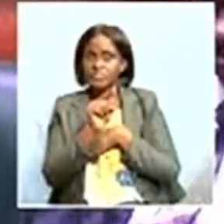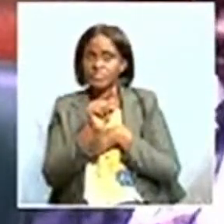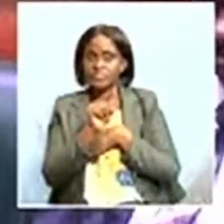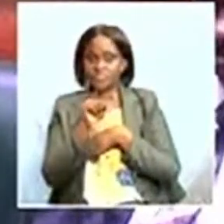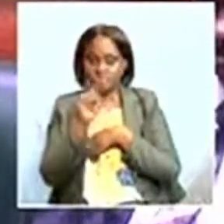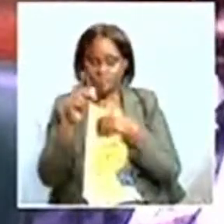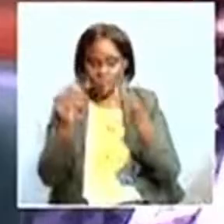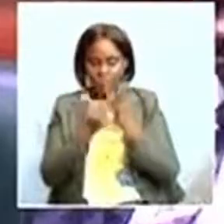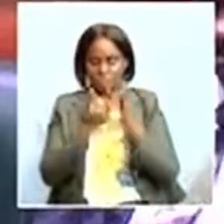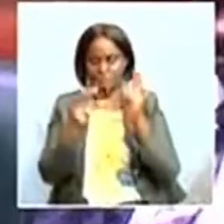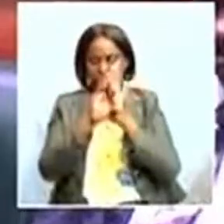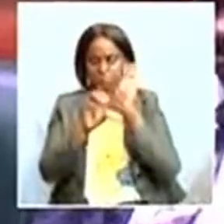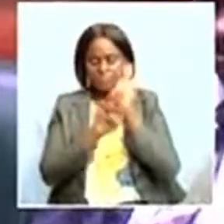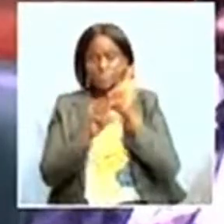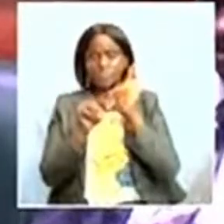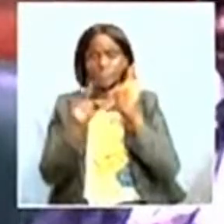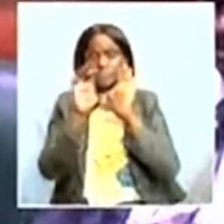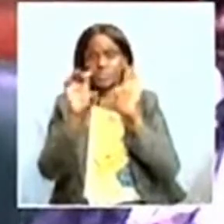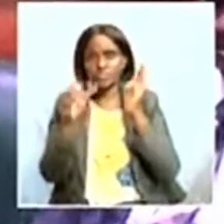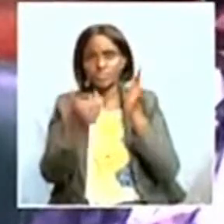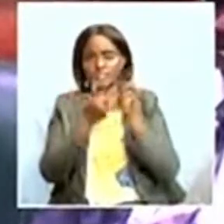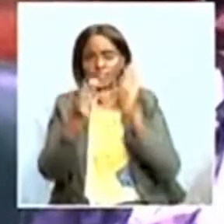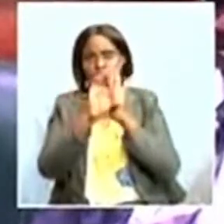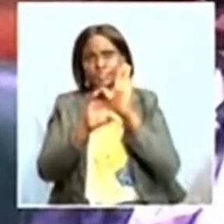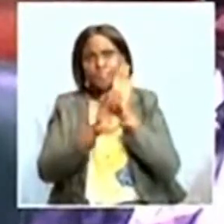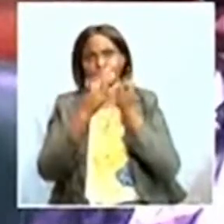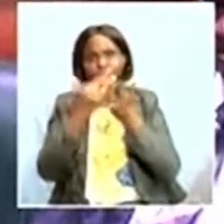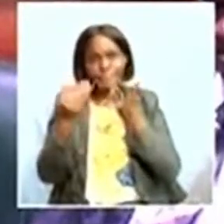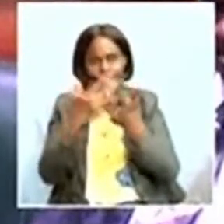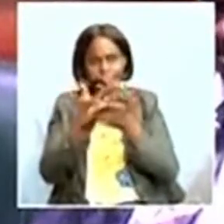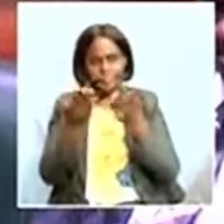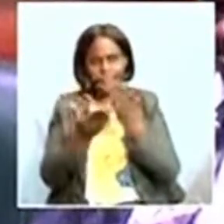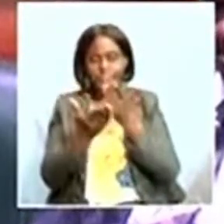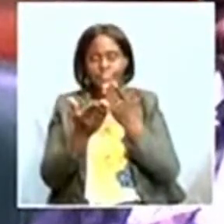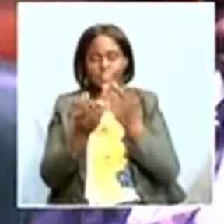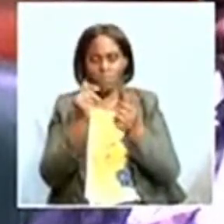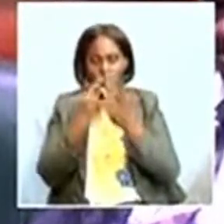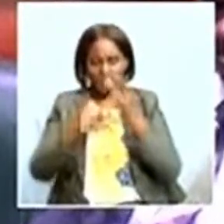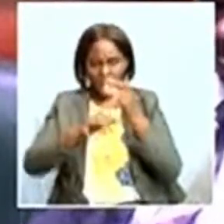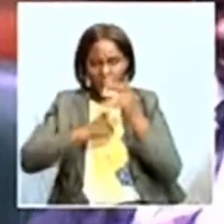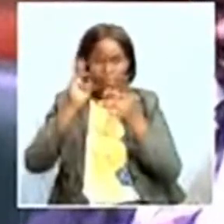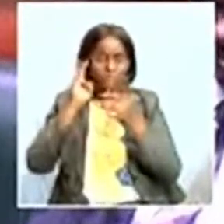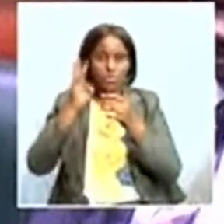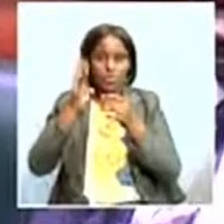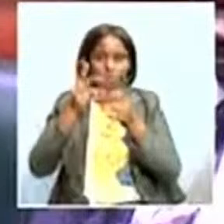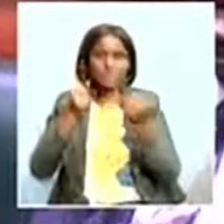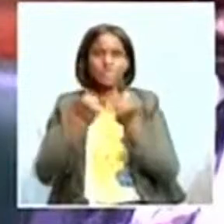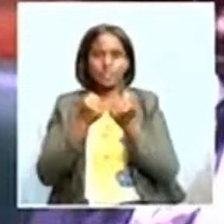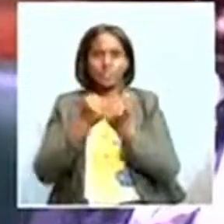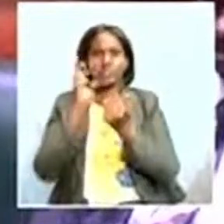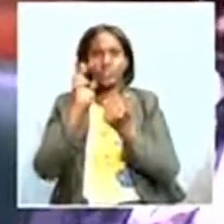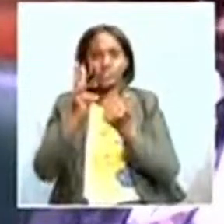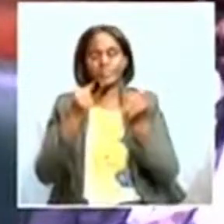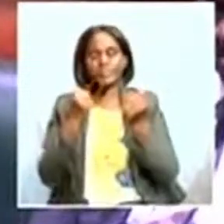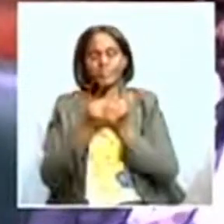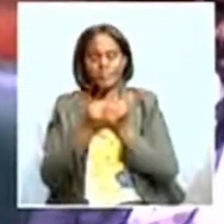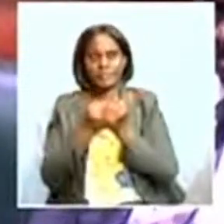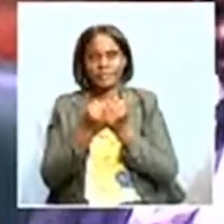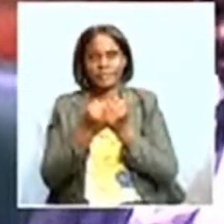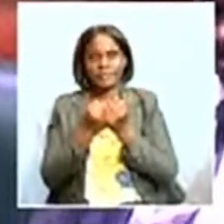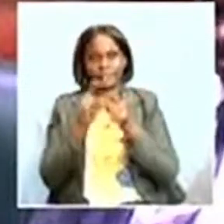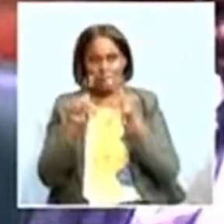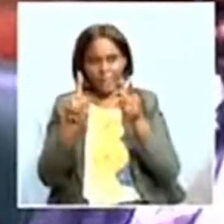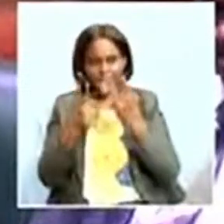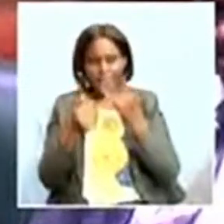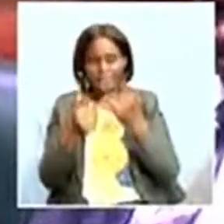the new curriculum is something that we will support.